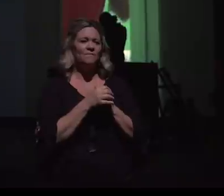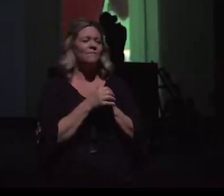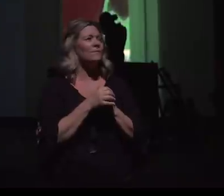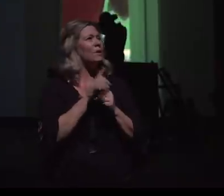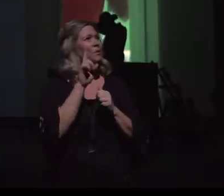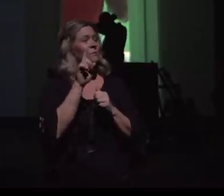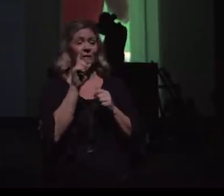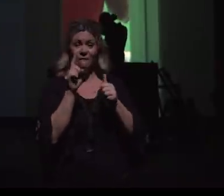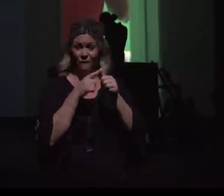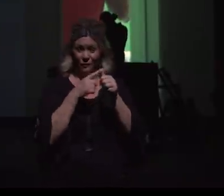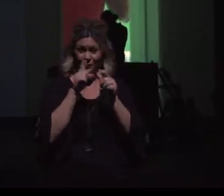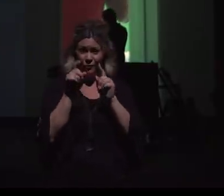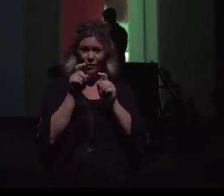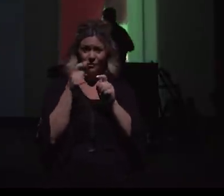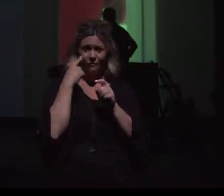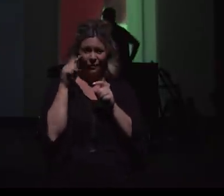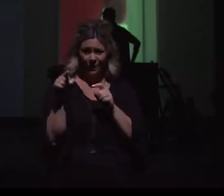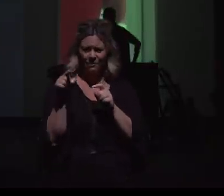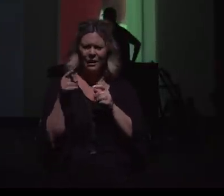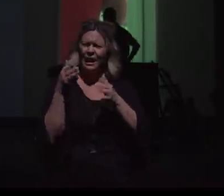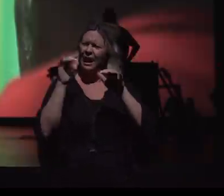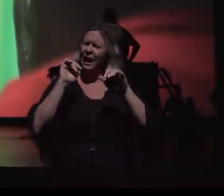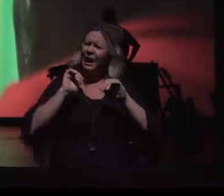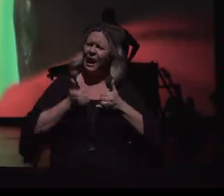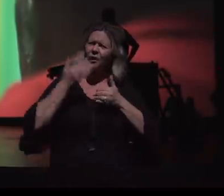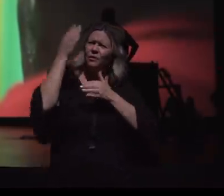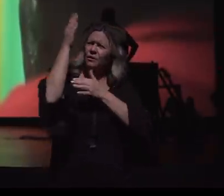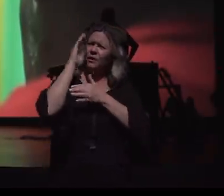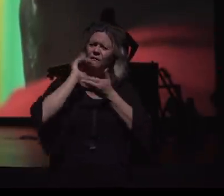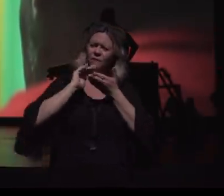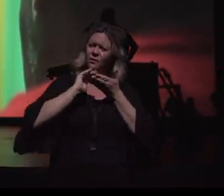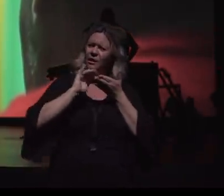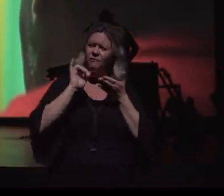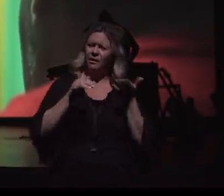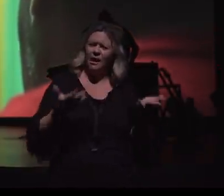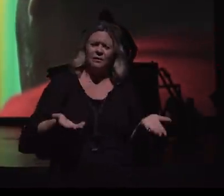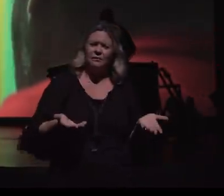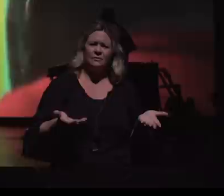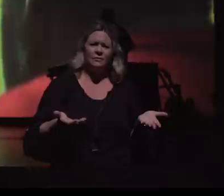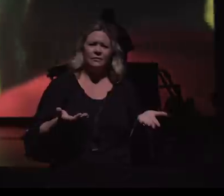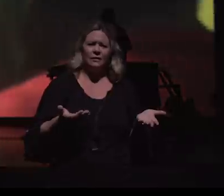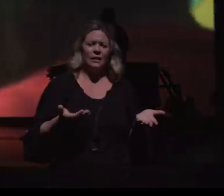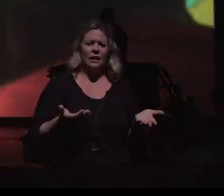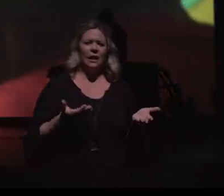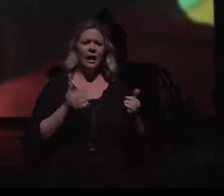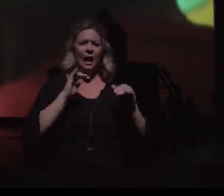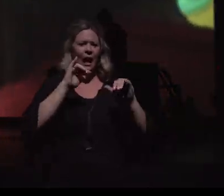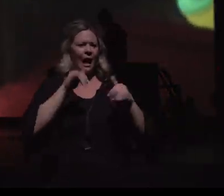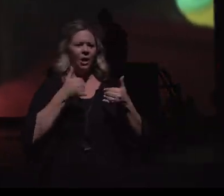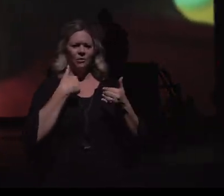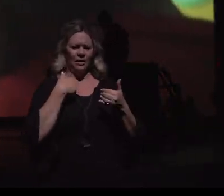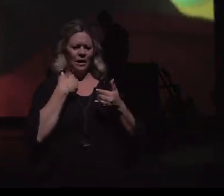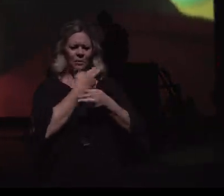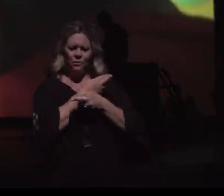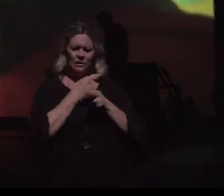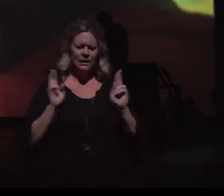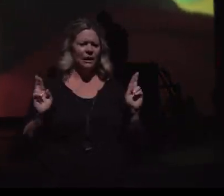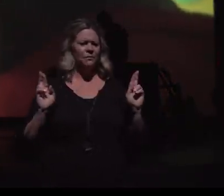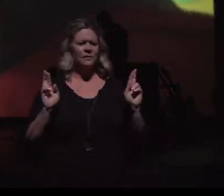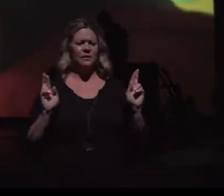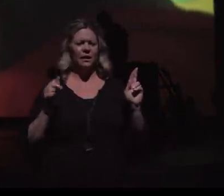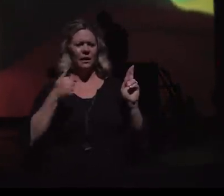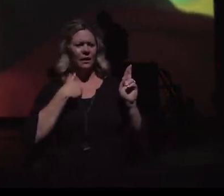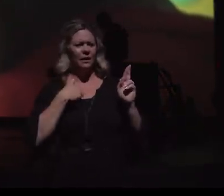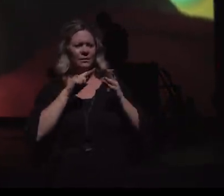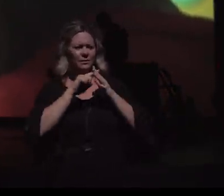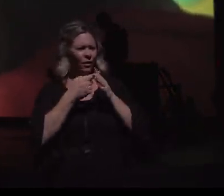One of my first questions is, like, how could God forgive that? Was I able to be redeemed? Am I able to